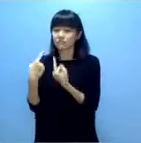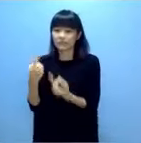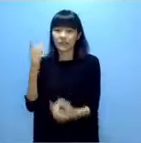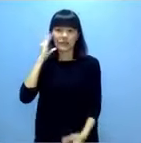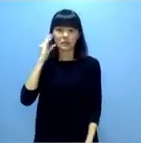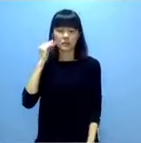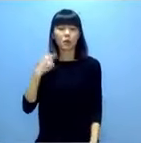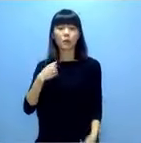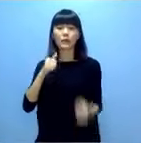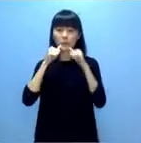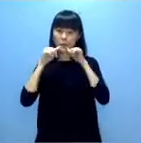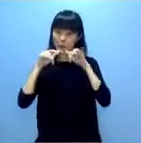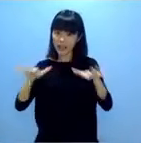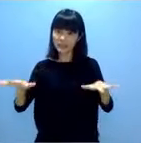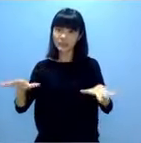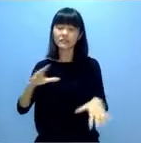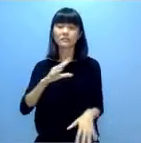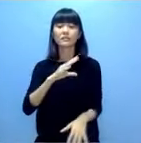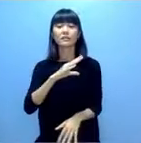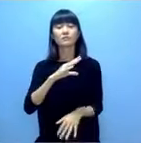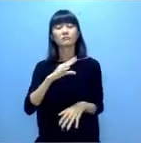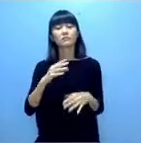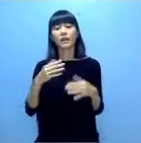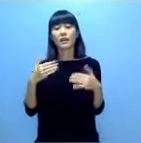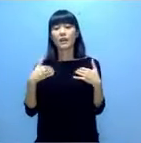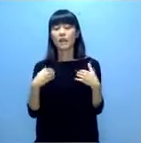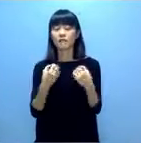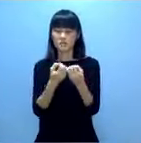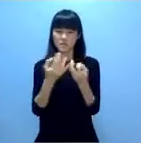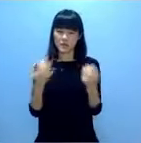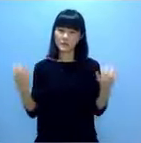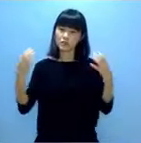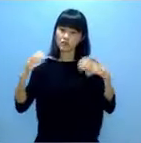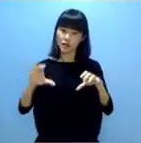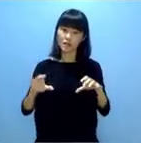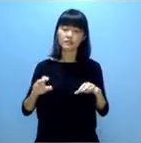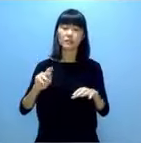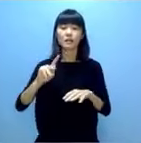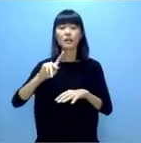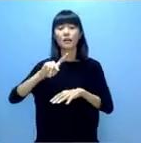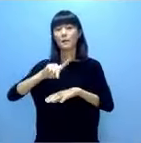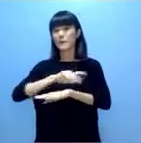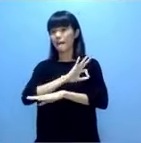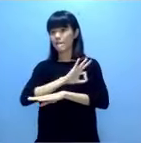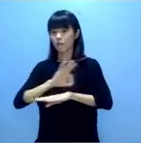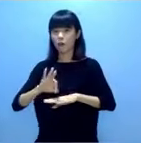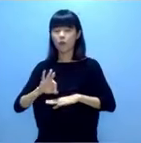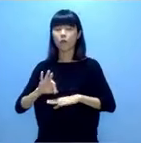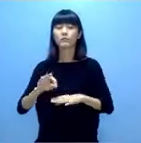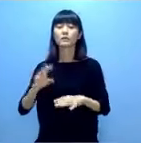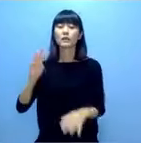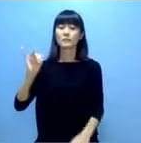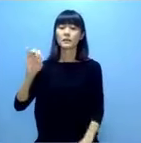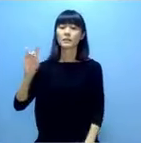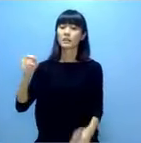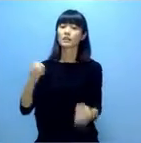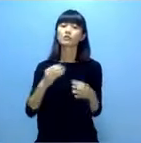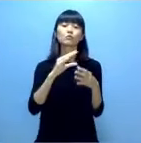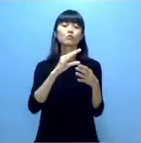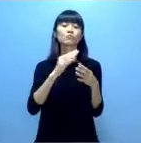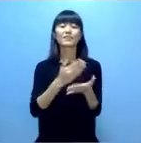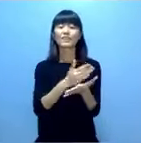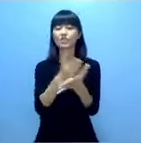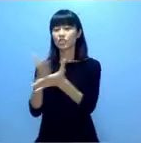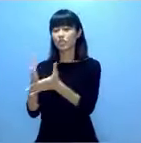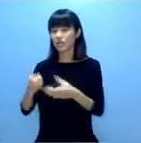and privileged to, you know, have so much platforms like this, platforms like the media to share our story, to share the work that we are